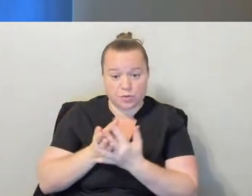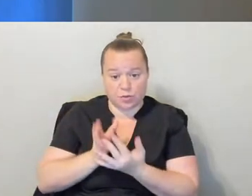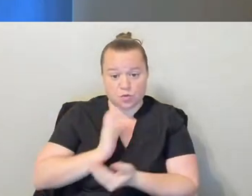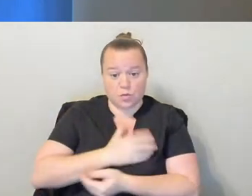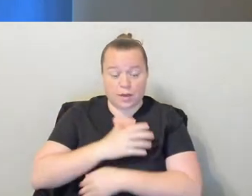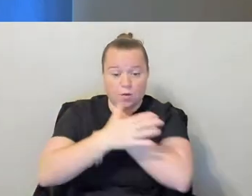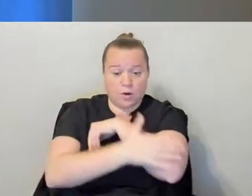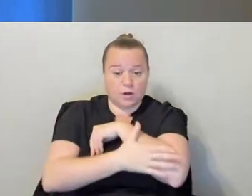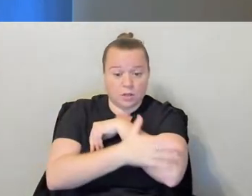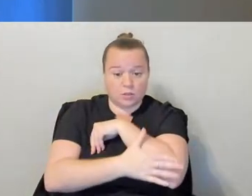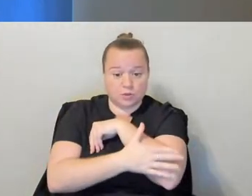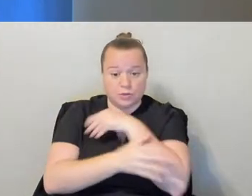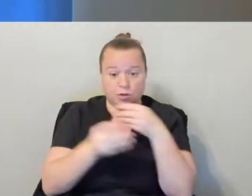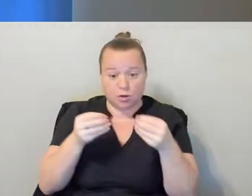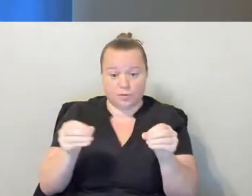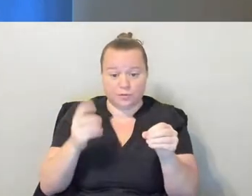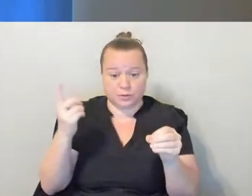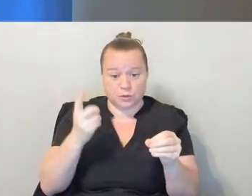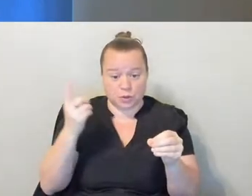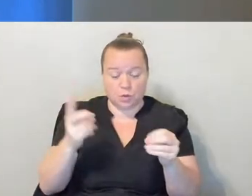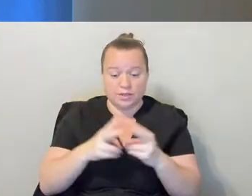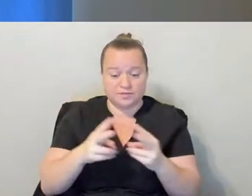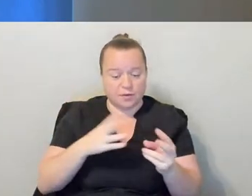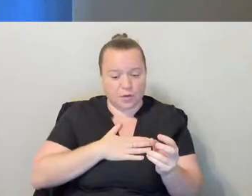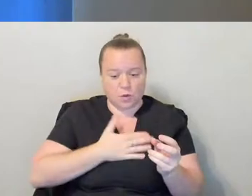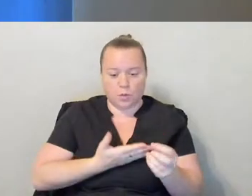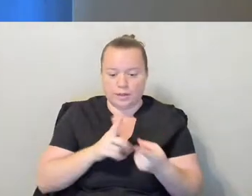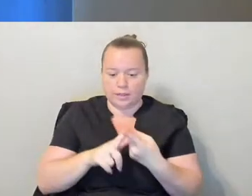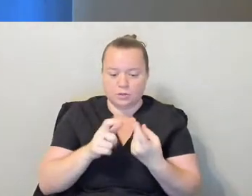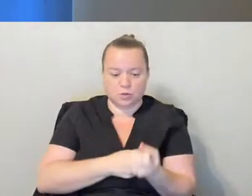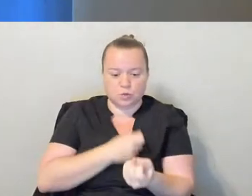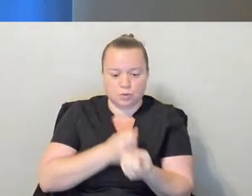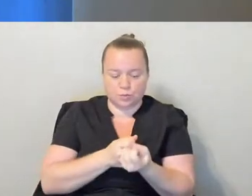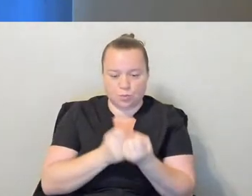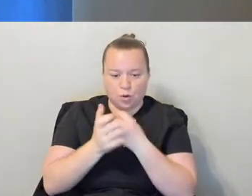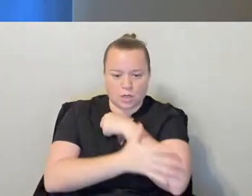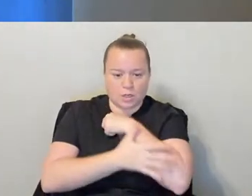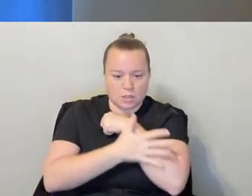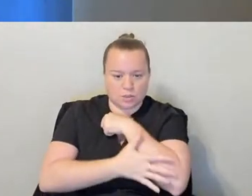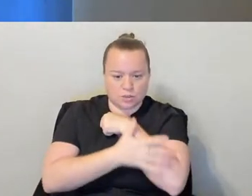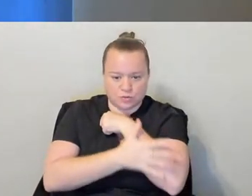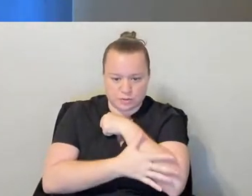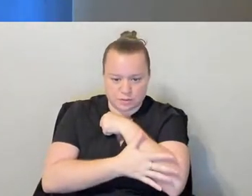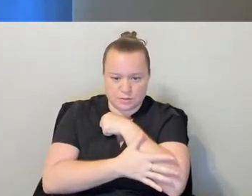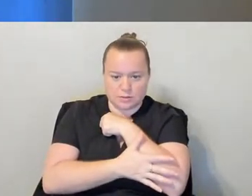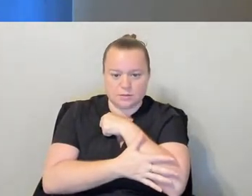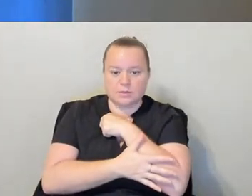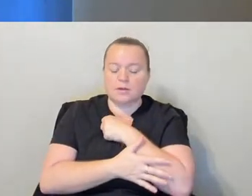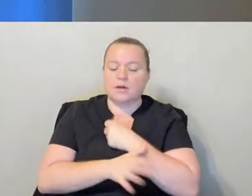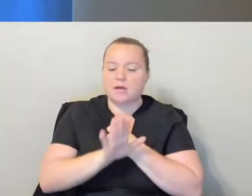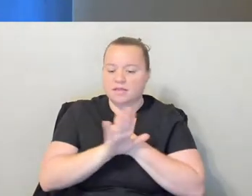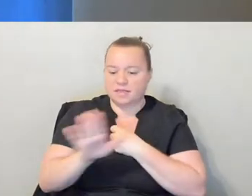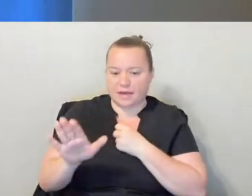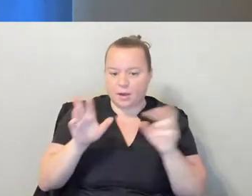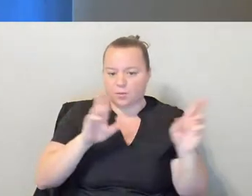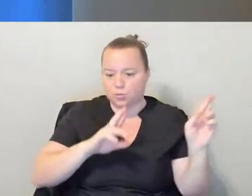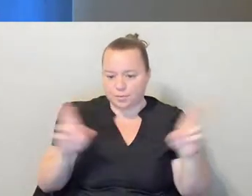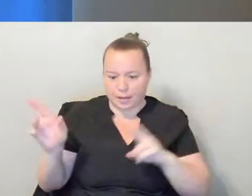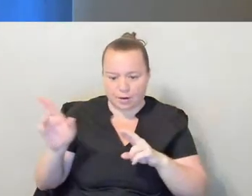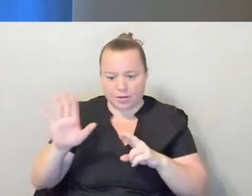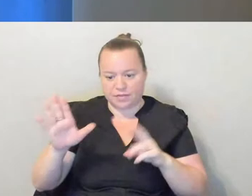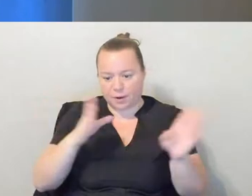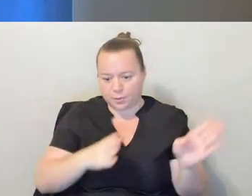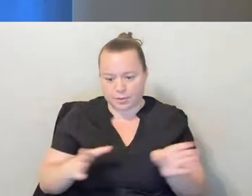offices, we are always very willing to support countries, even as they have been preparing their plans for